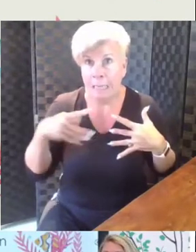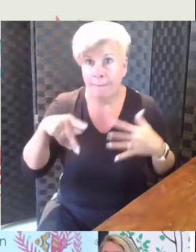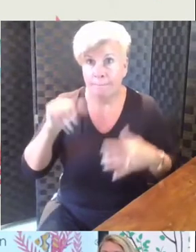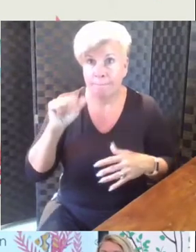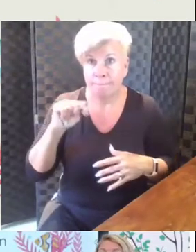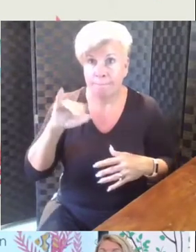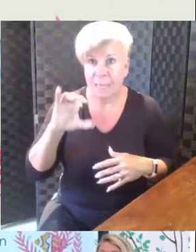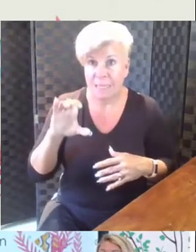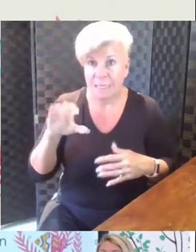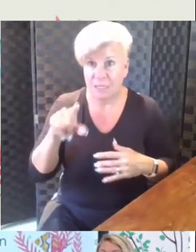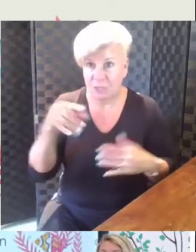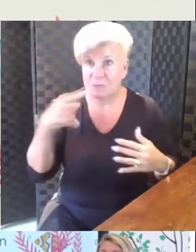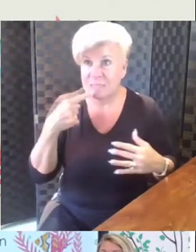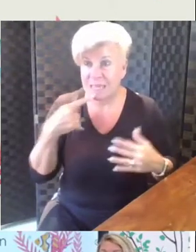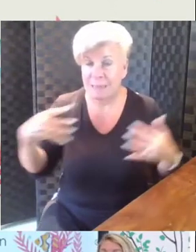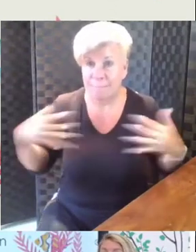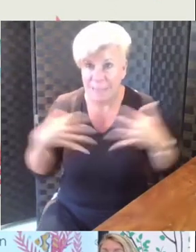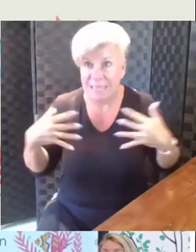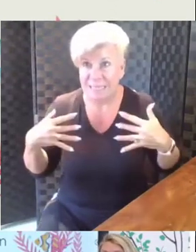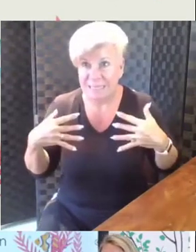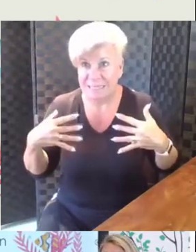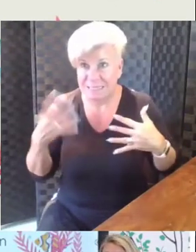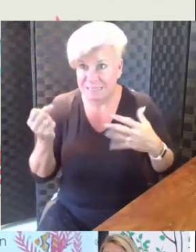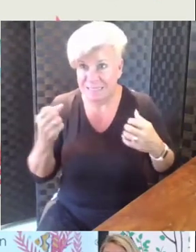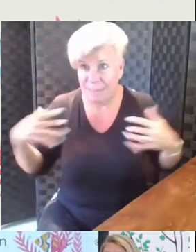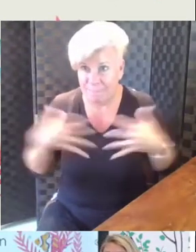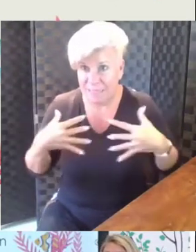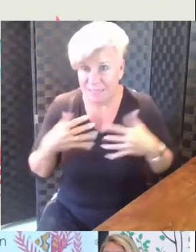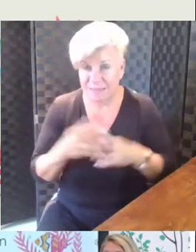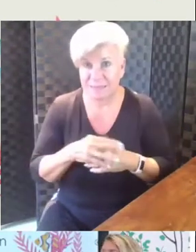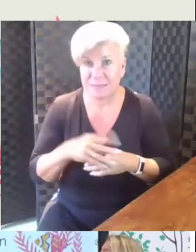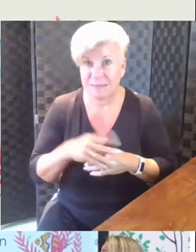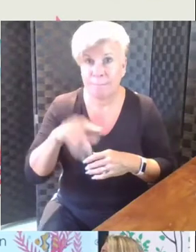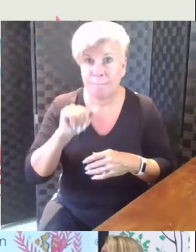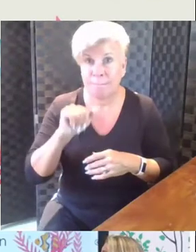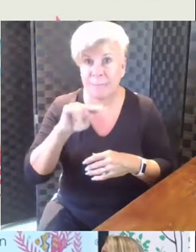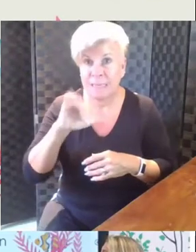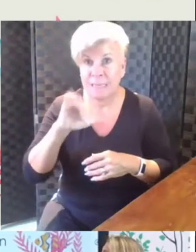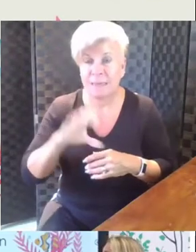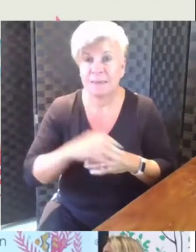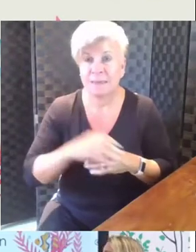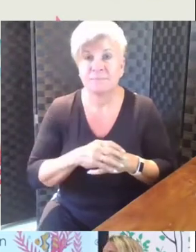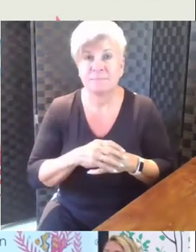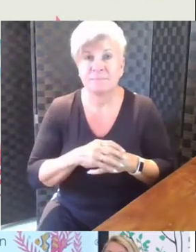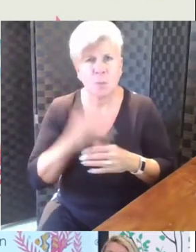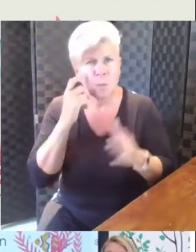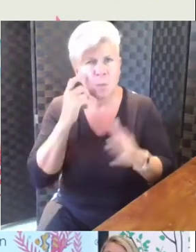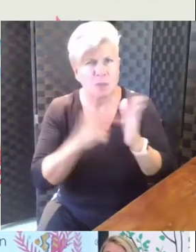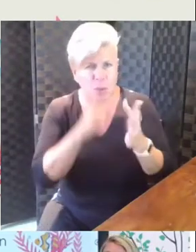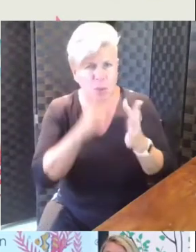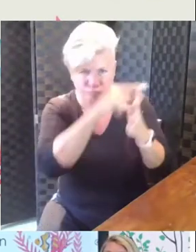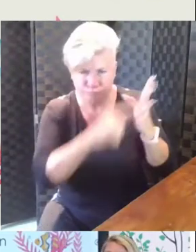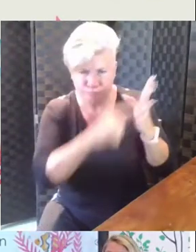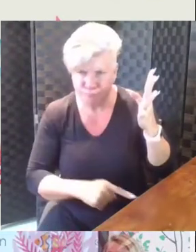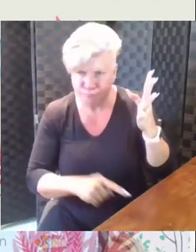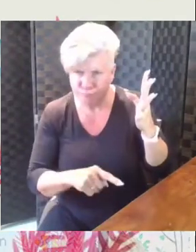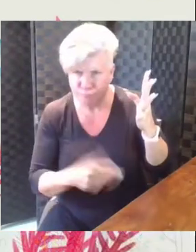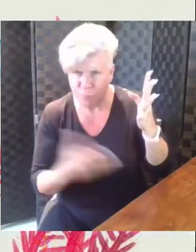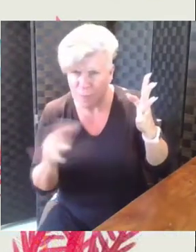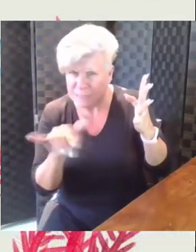panic. Now you say it. Panic. What did you notice about all of these